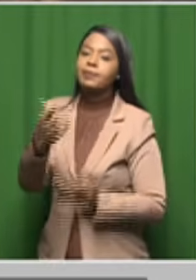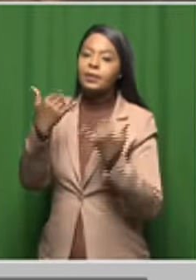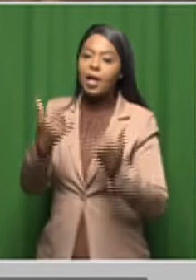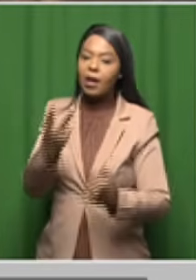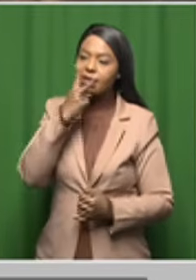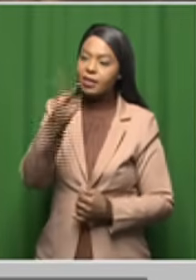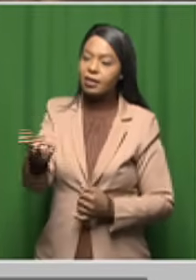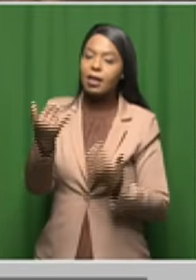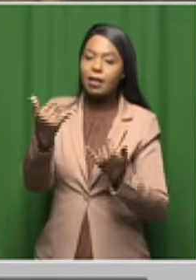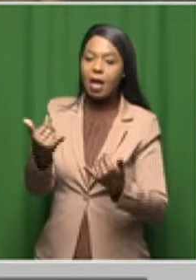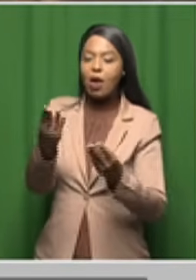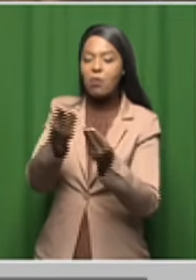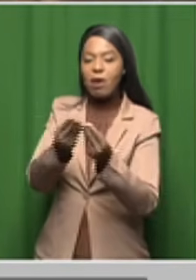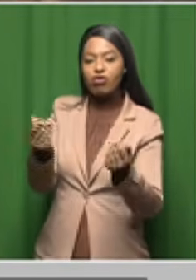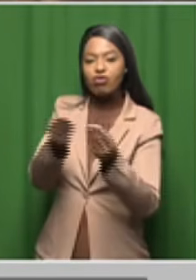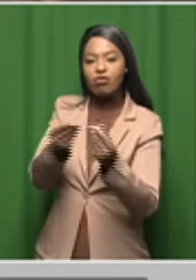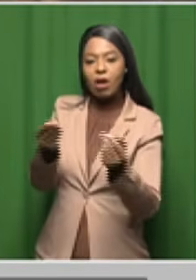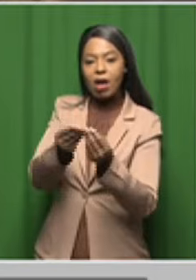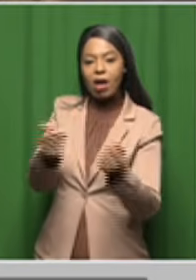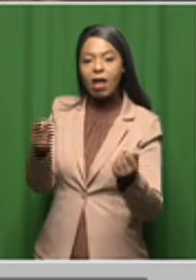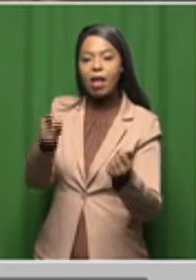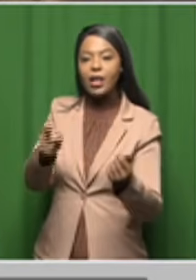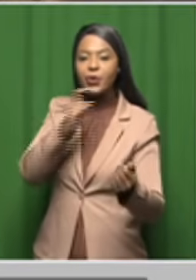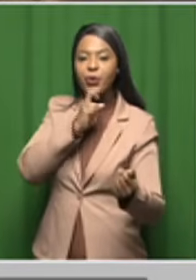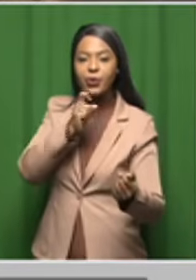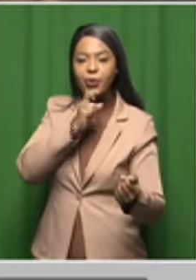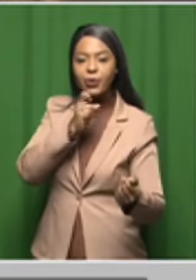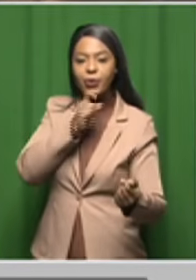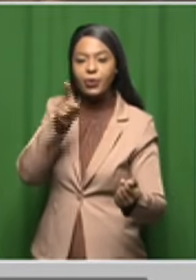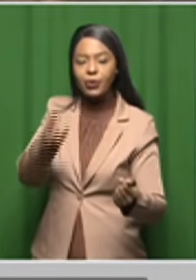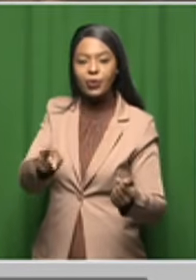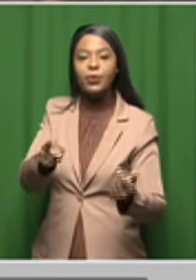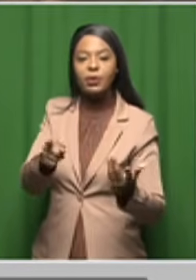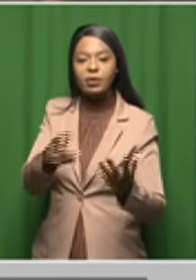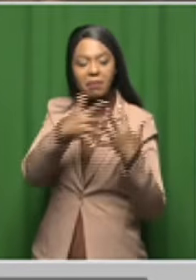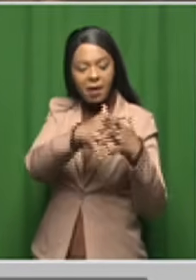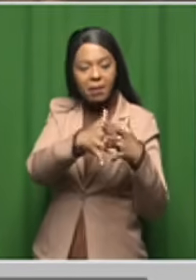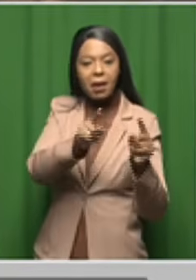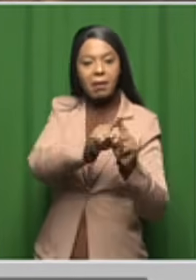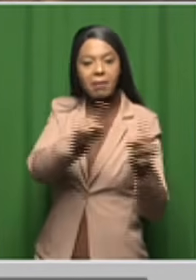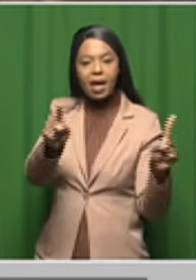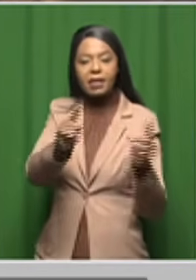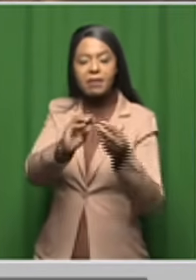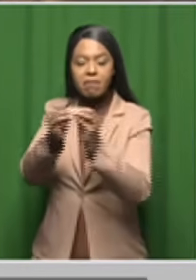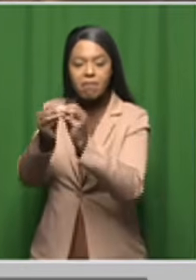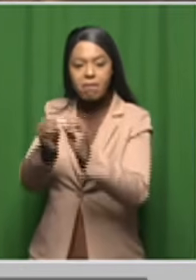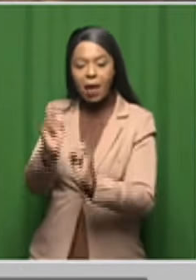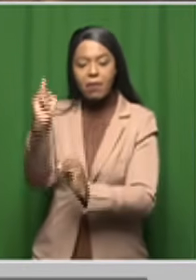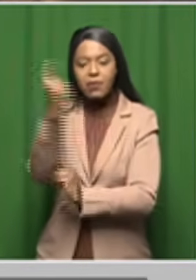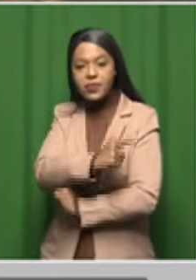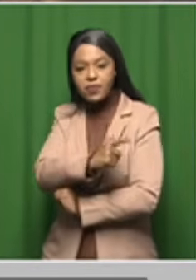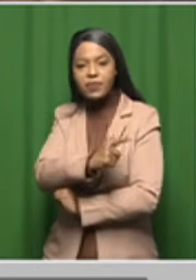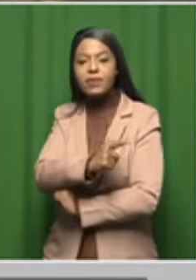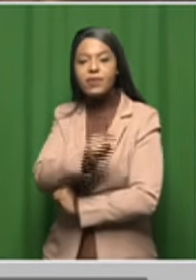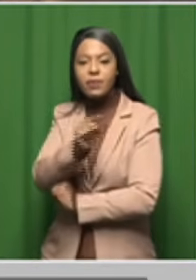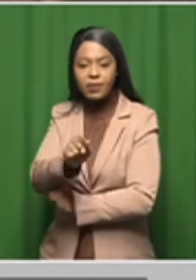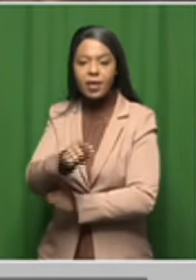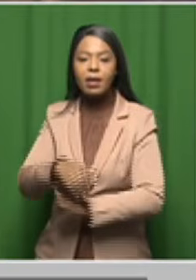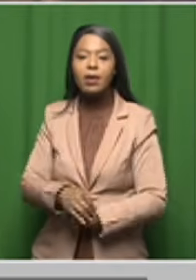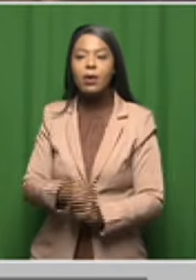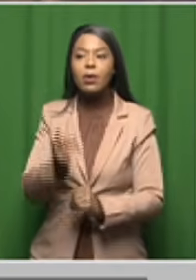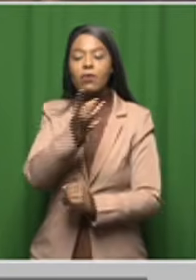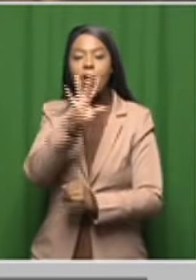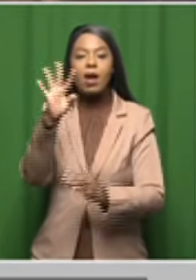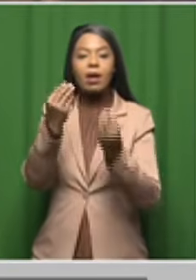materials that you spoke about, the discarded materials, in fact, and one of the lines is that rust never sleeps. And so there is